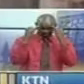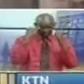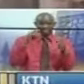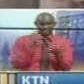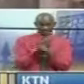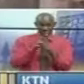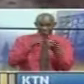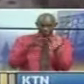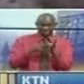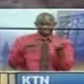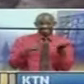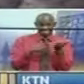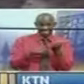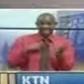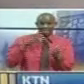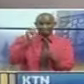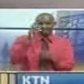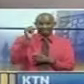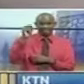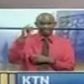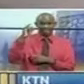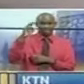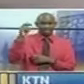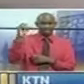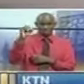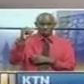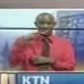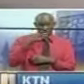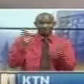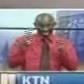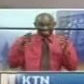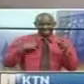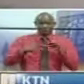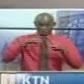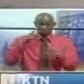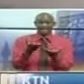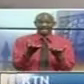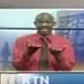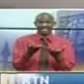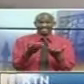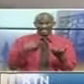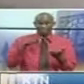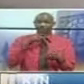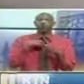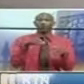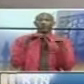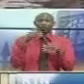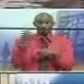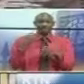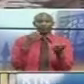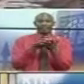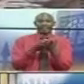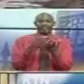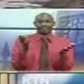projects in Taita Taveta and Baringo. Zimekua tayari kuchijwa na kile tunangoja sasa ni